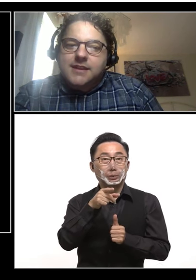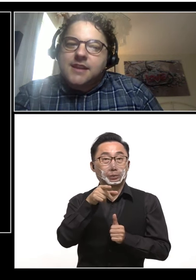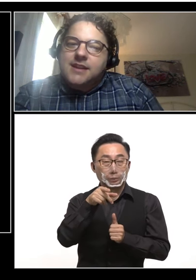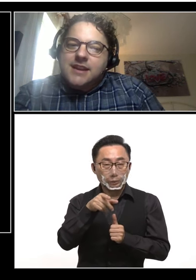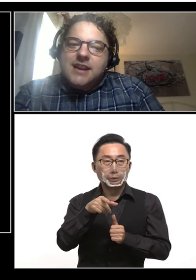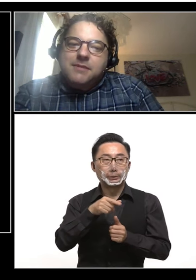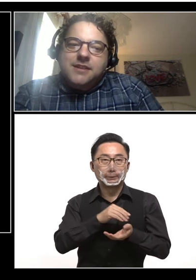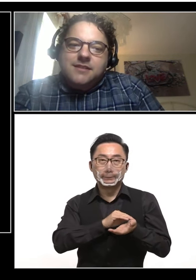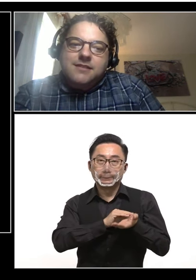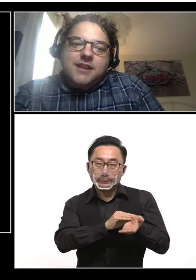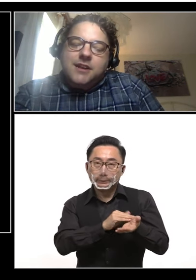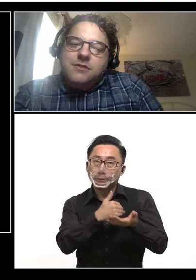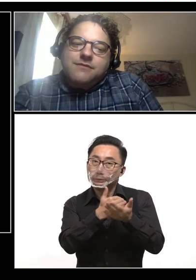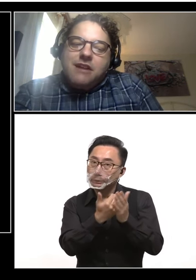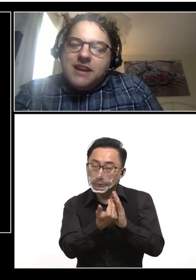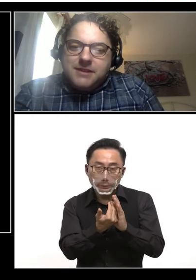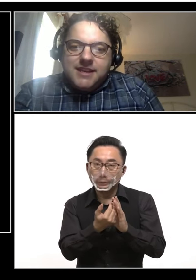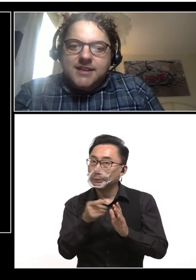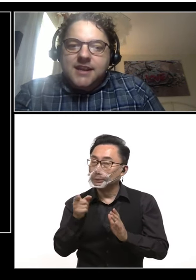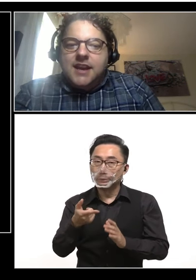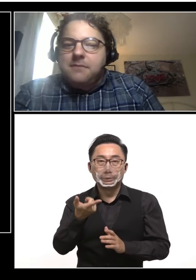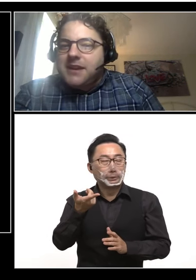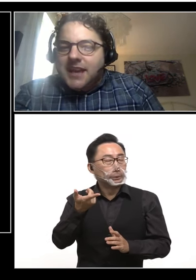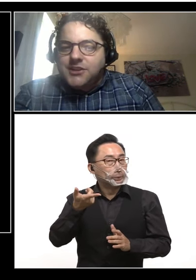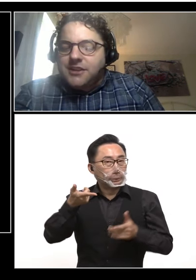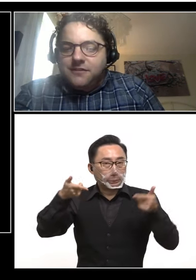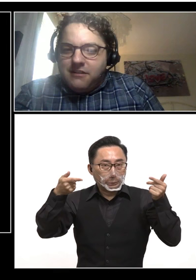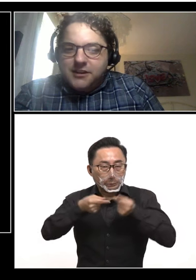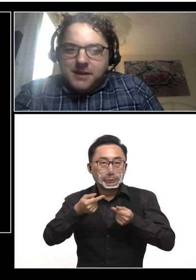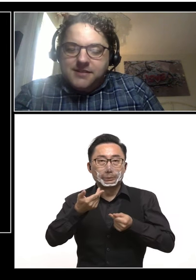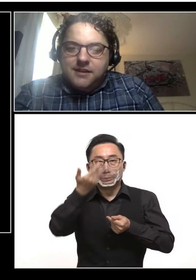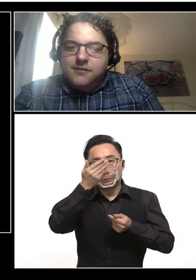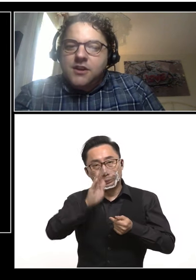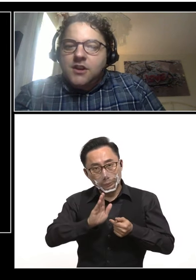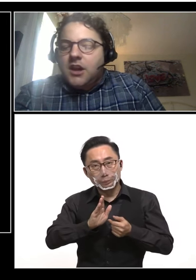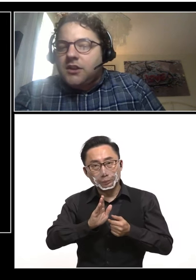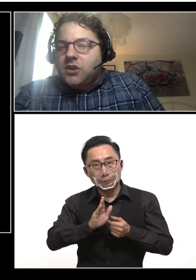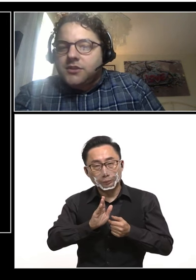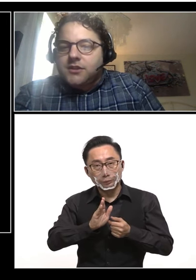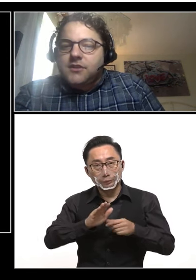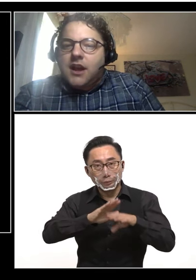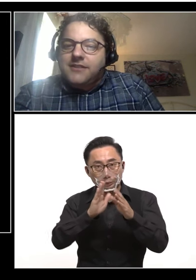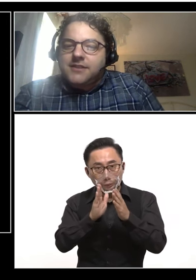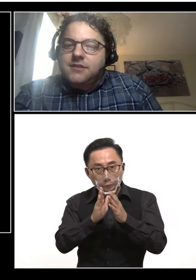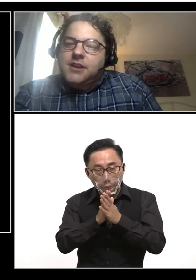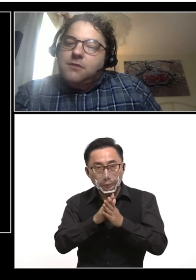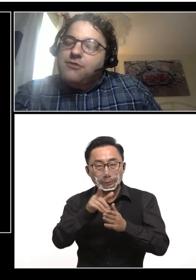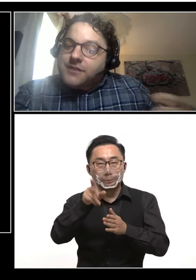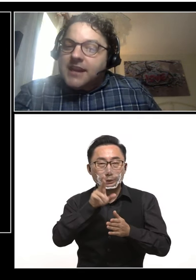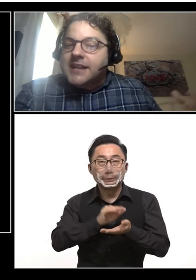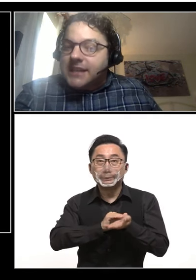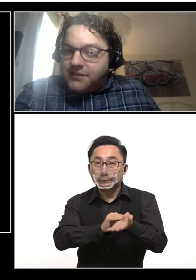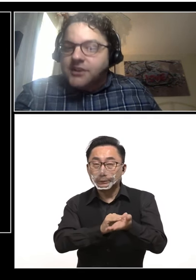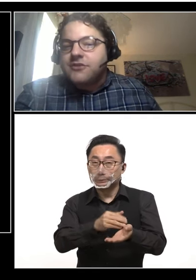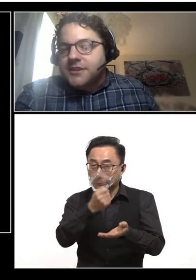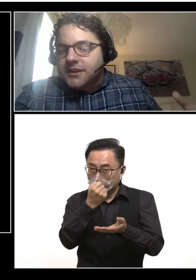is that limited, you know, very limited. Medication is very expensive. Doctors are having, you know, previously